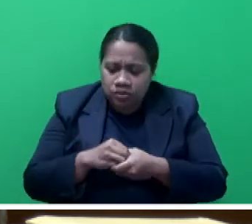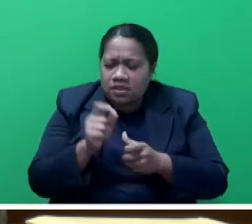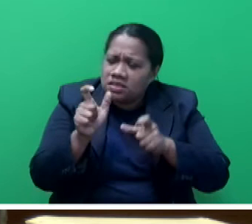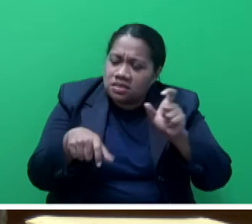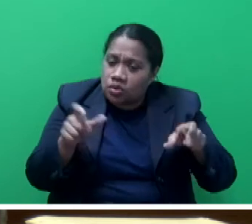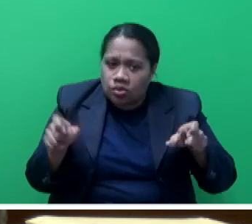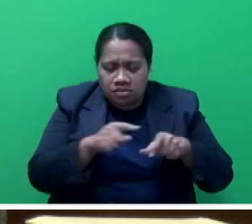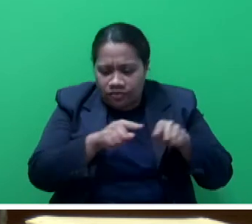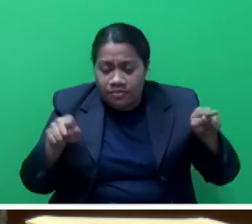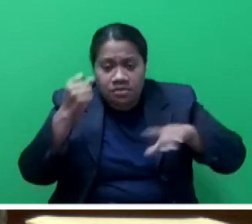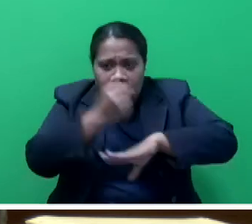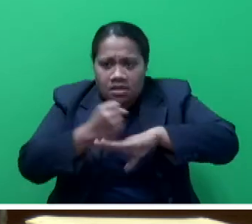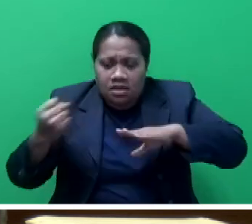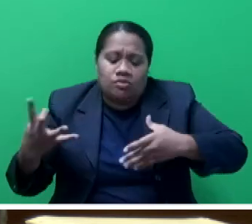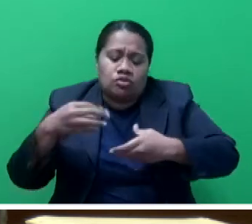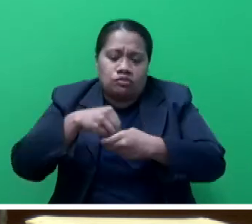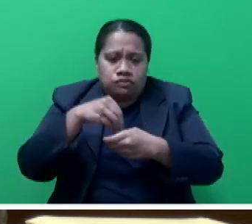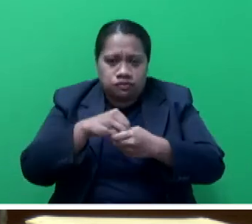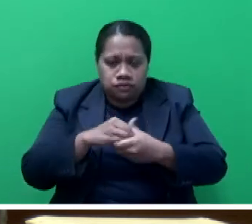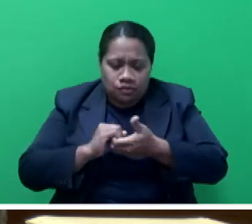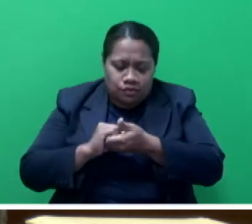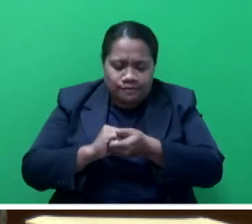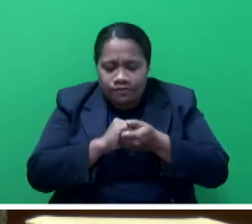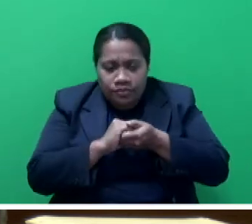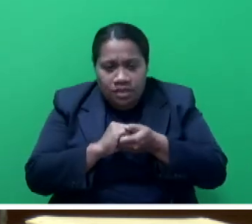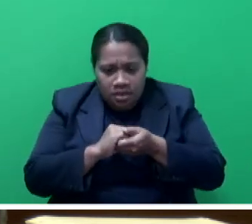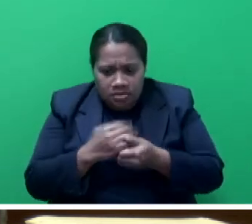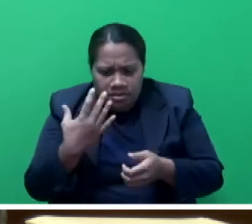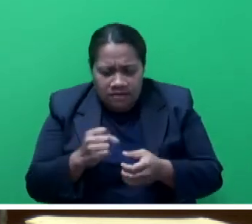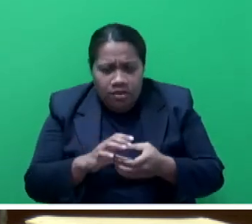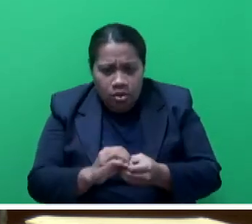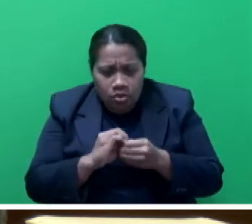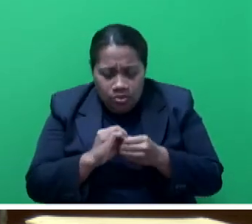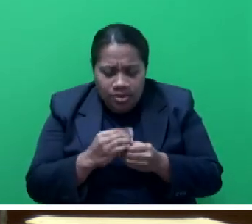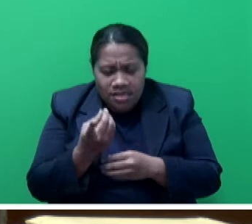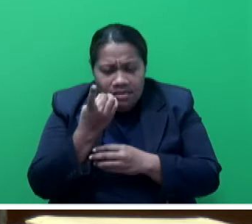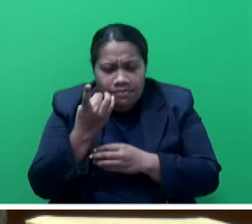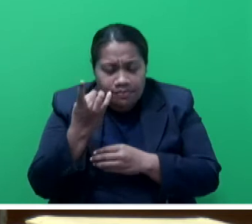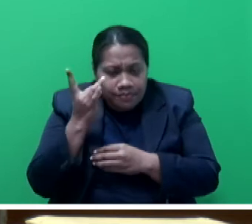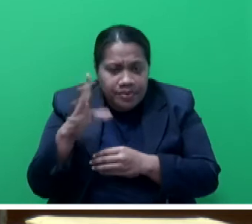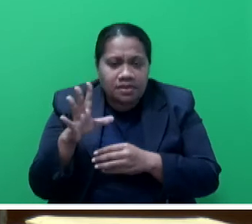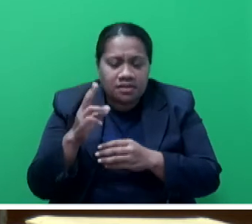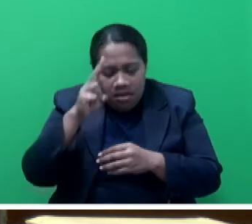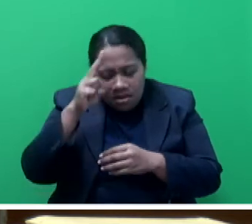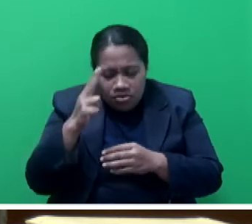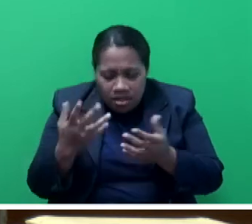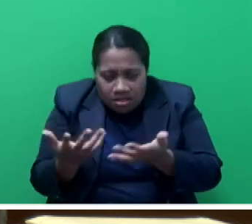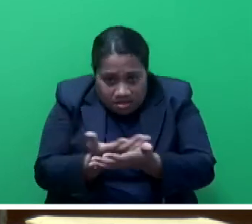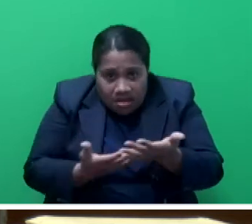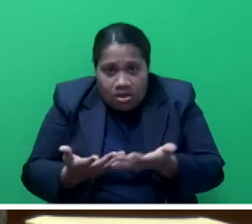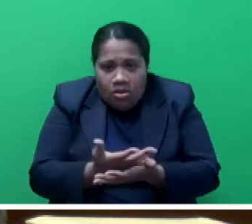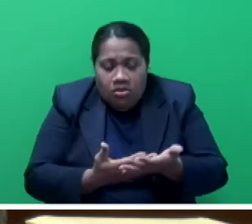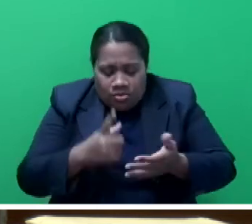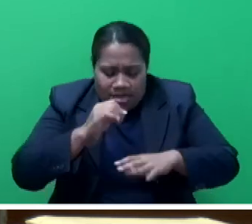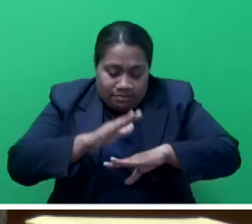government. So, Mr. Speaker, by convening our own independent national dialogue, we will be able to have a seat at the